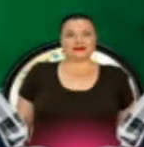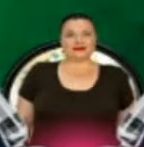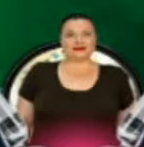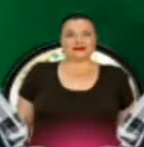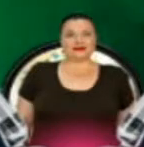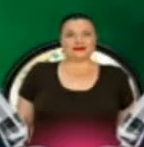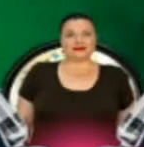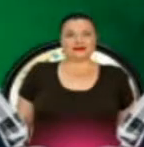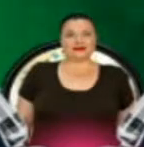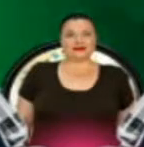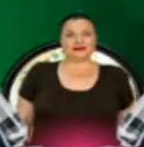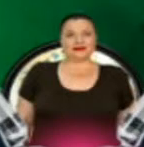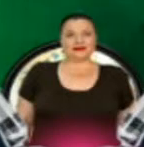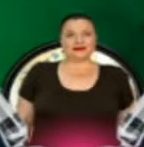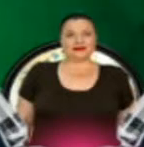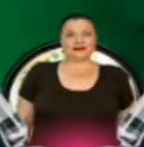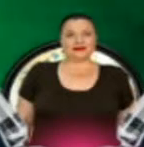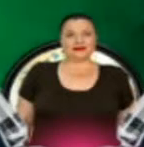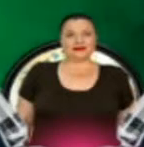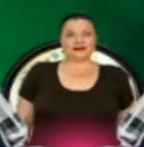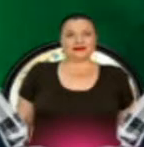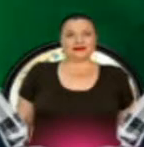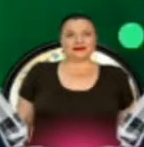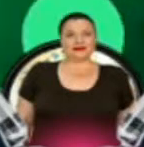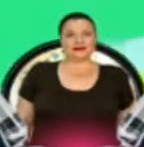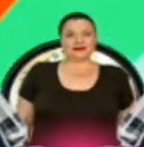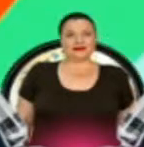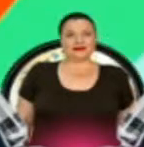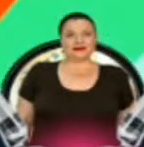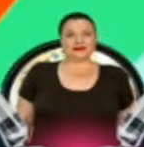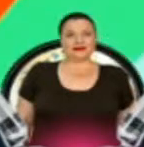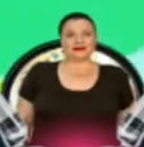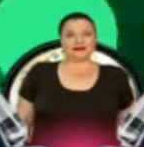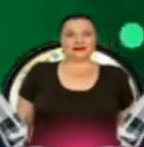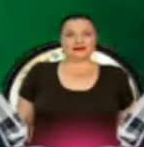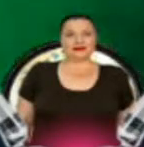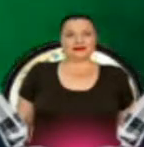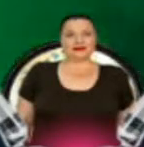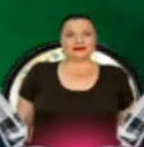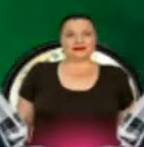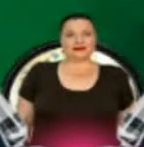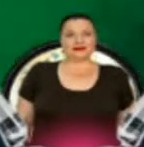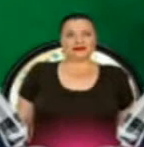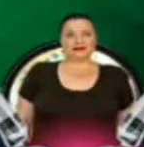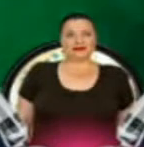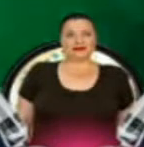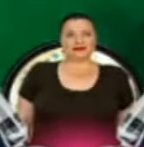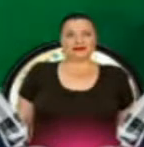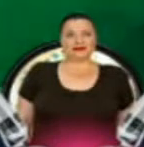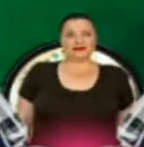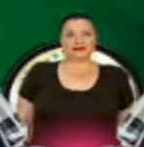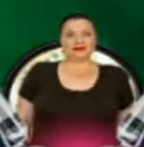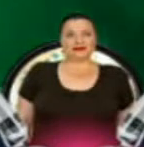out of your mouth makes you look super sexy, it's not gonna matter if you can't get it up. Four, if you don't care what you look like or whether you can get it up, and you